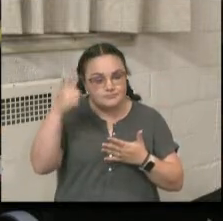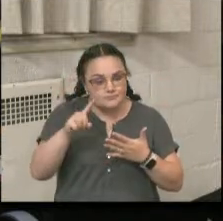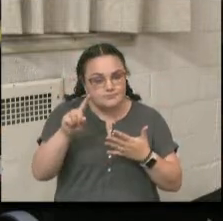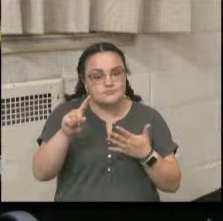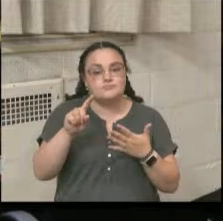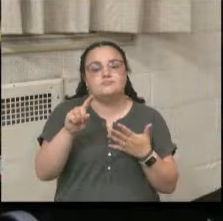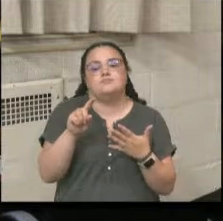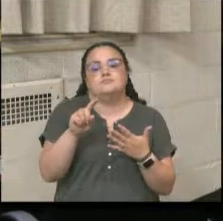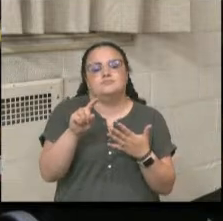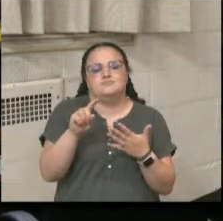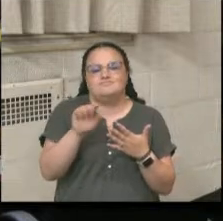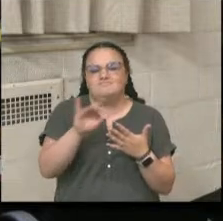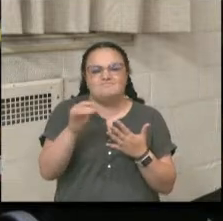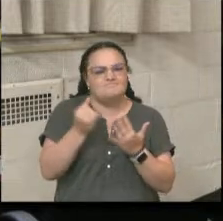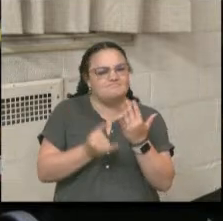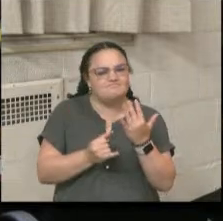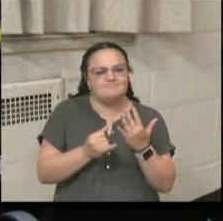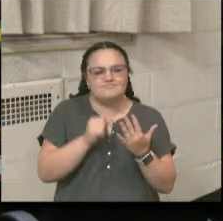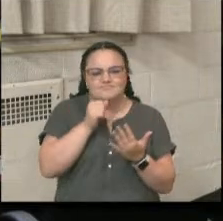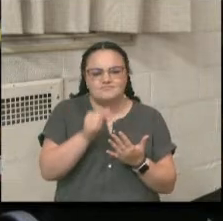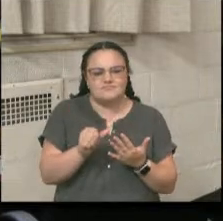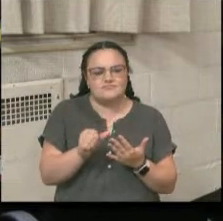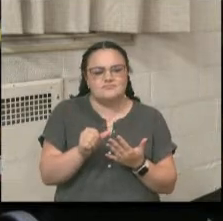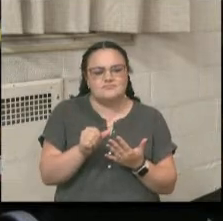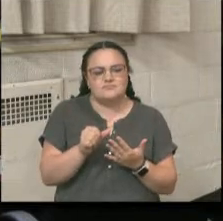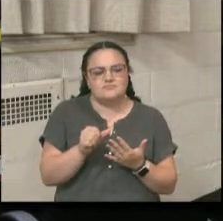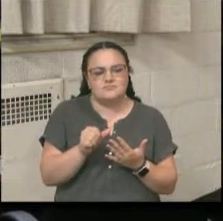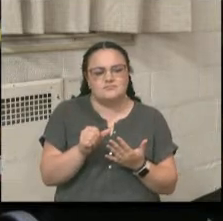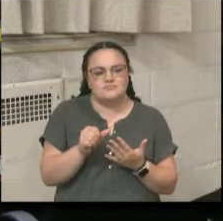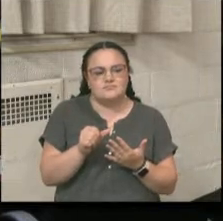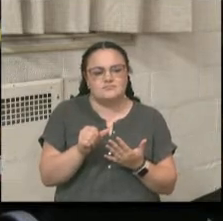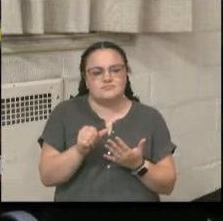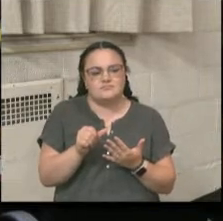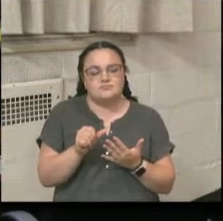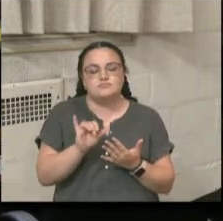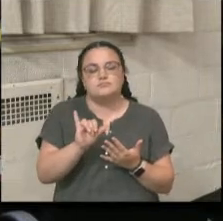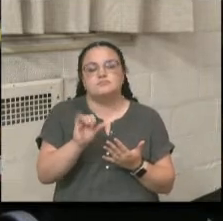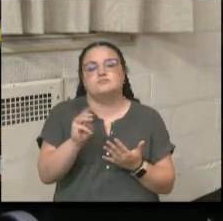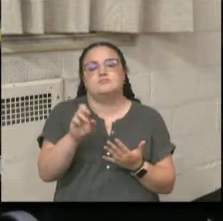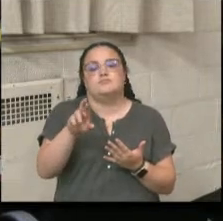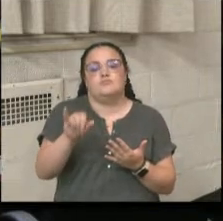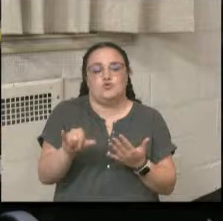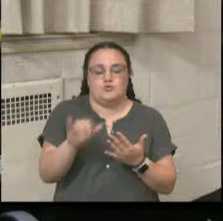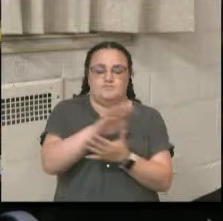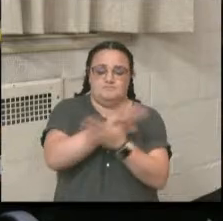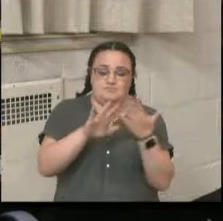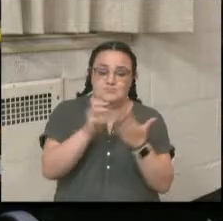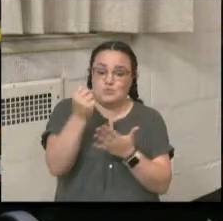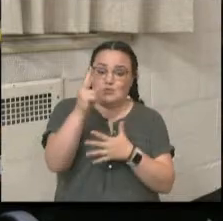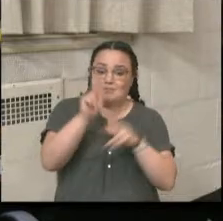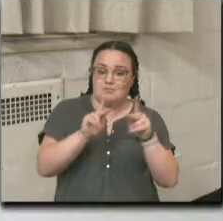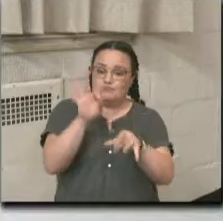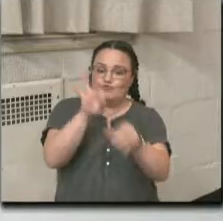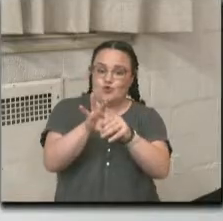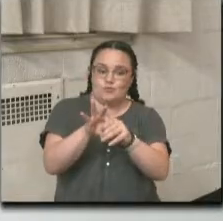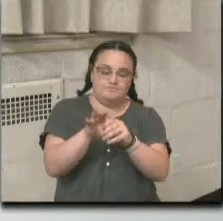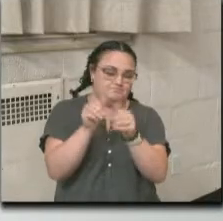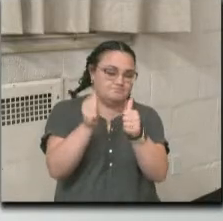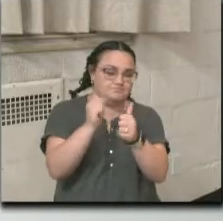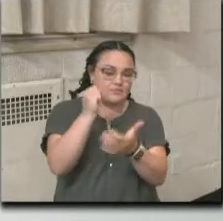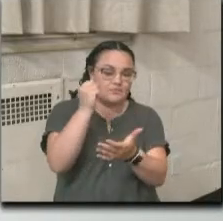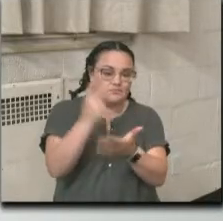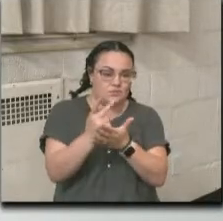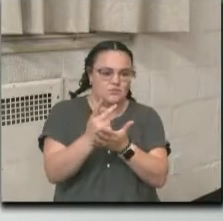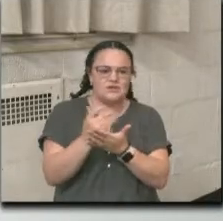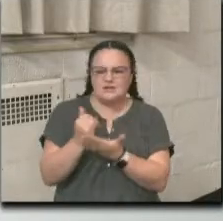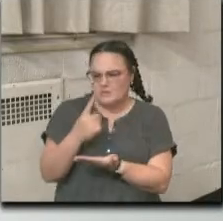Mrs. Mickensberry? Aye, with 12 votes in the affirmative, the motion carries. And please take for a